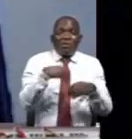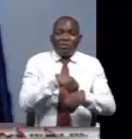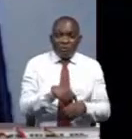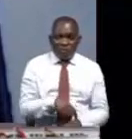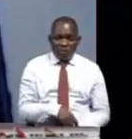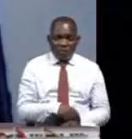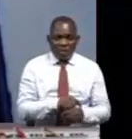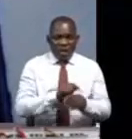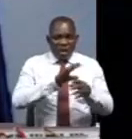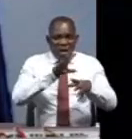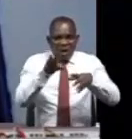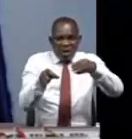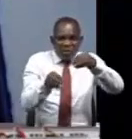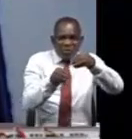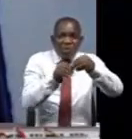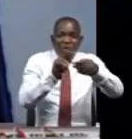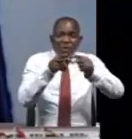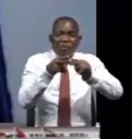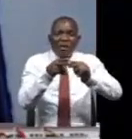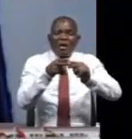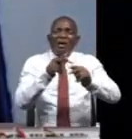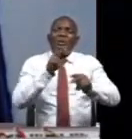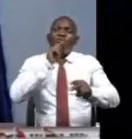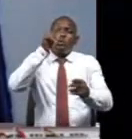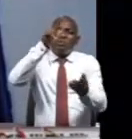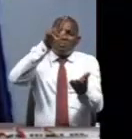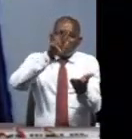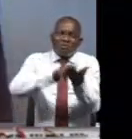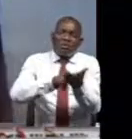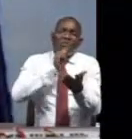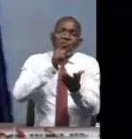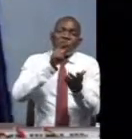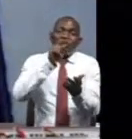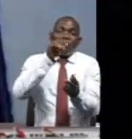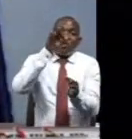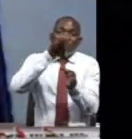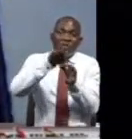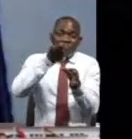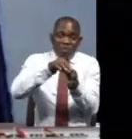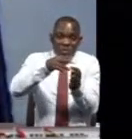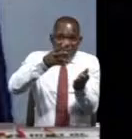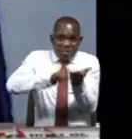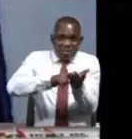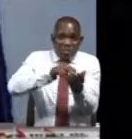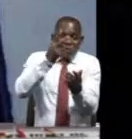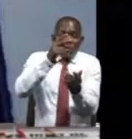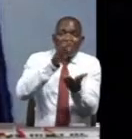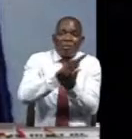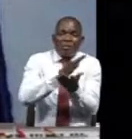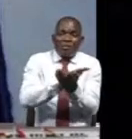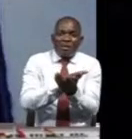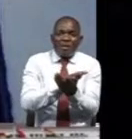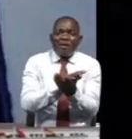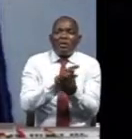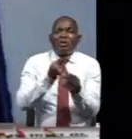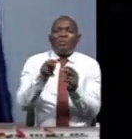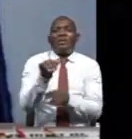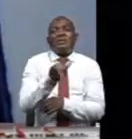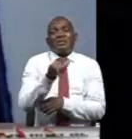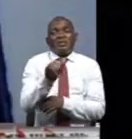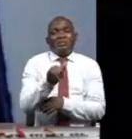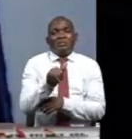the total number of valid votes as recorded on those 2 sheets was the same.